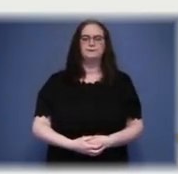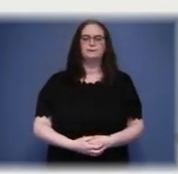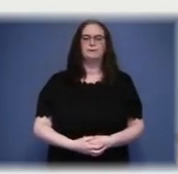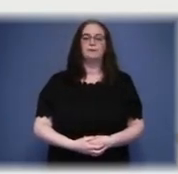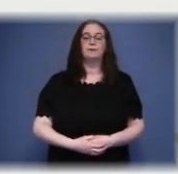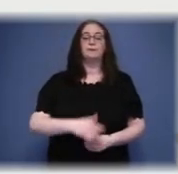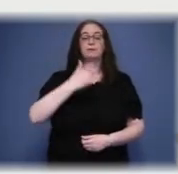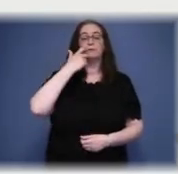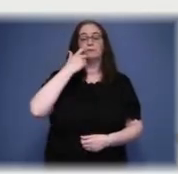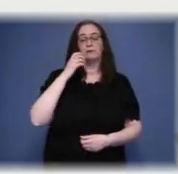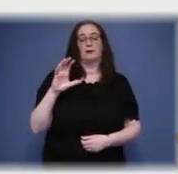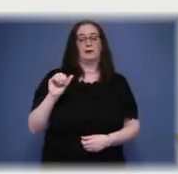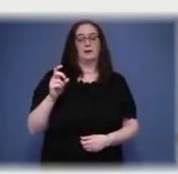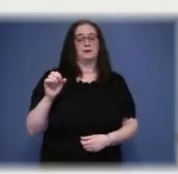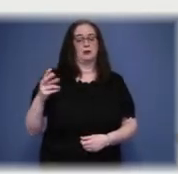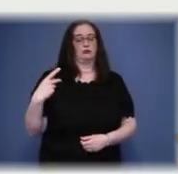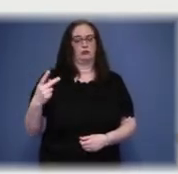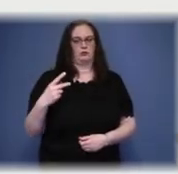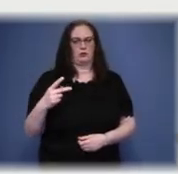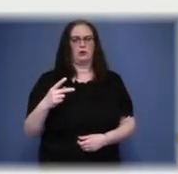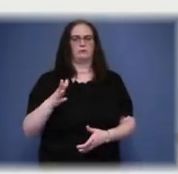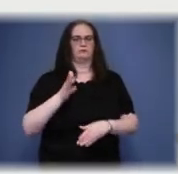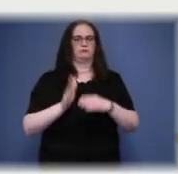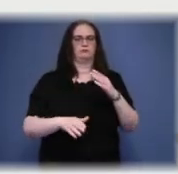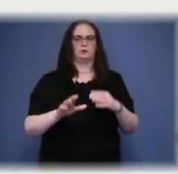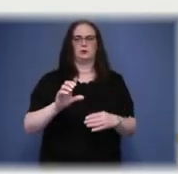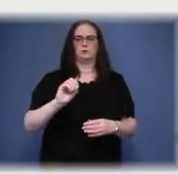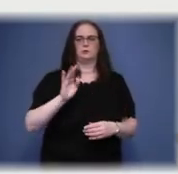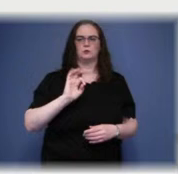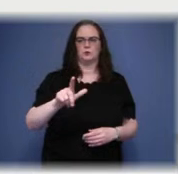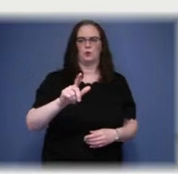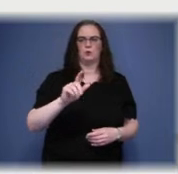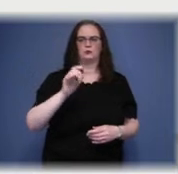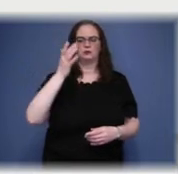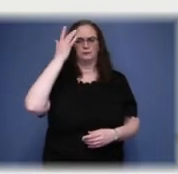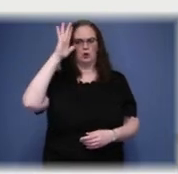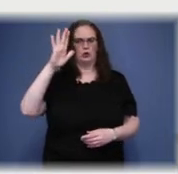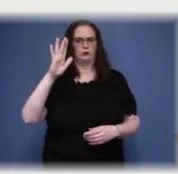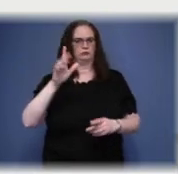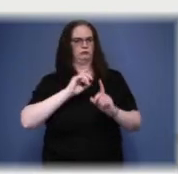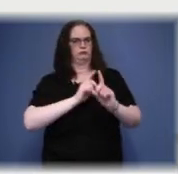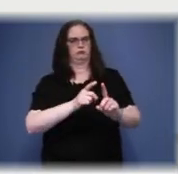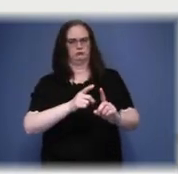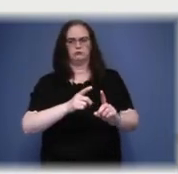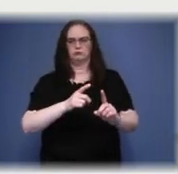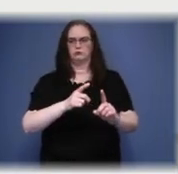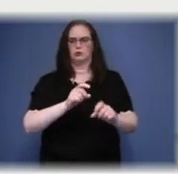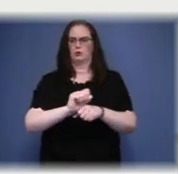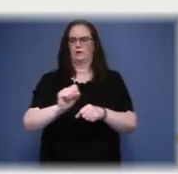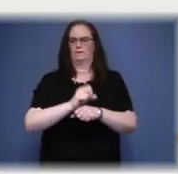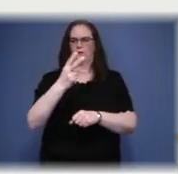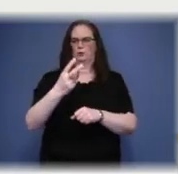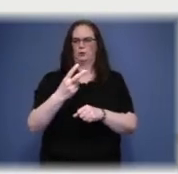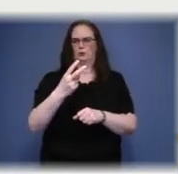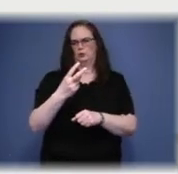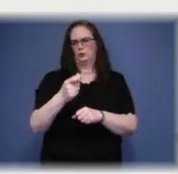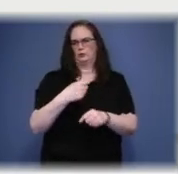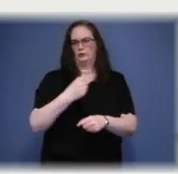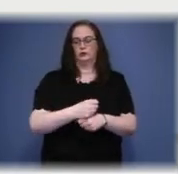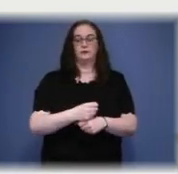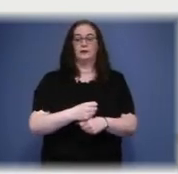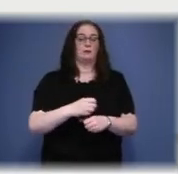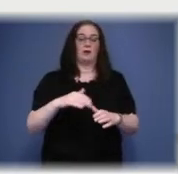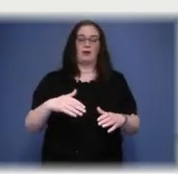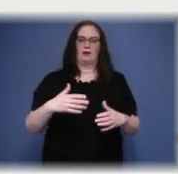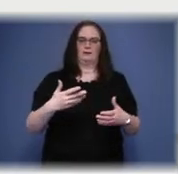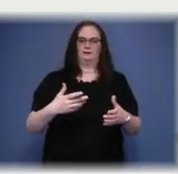Recently, Cassandra and I wrapped up the Soul Smart designation for Bucks County, which we had been working on for nearly 2 years. We really haven't had time to